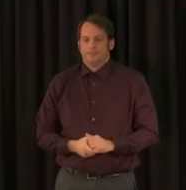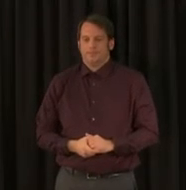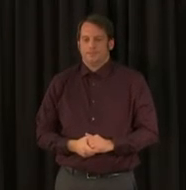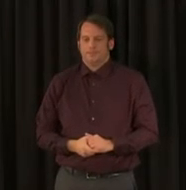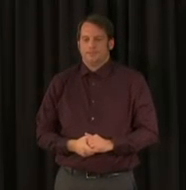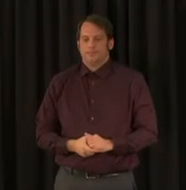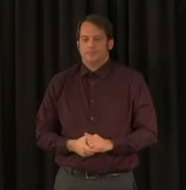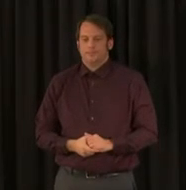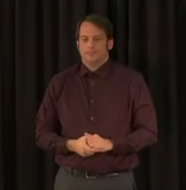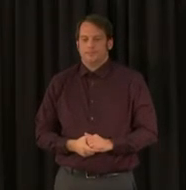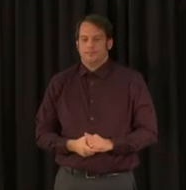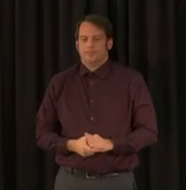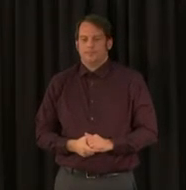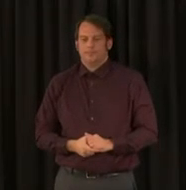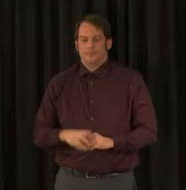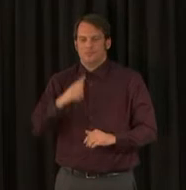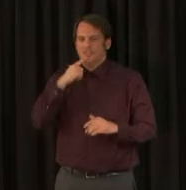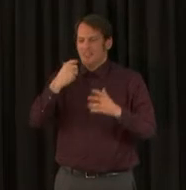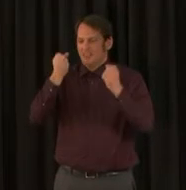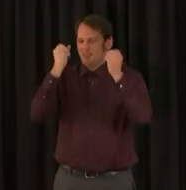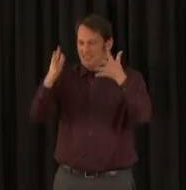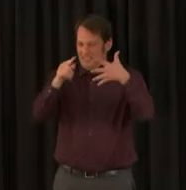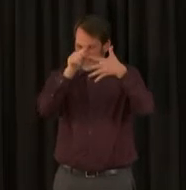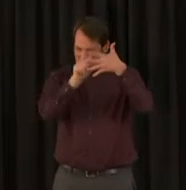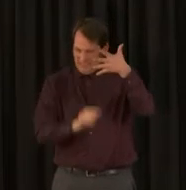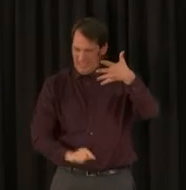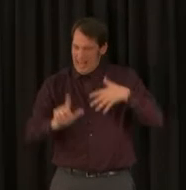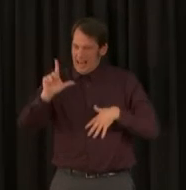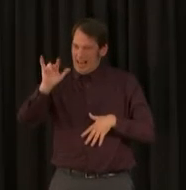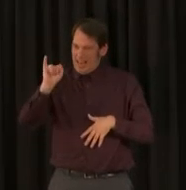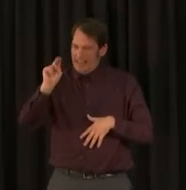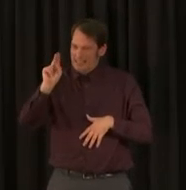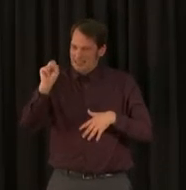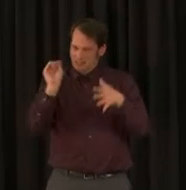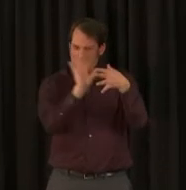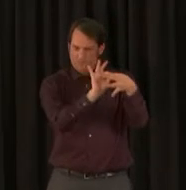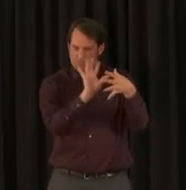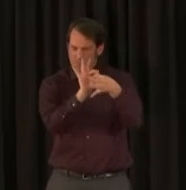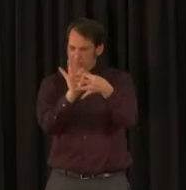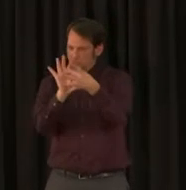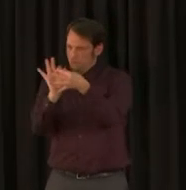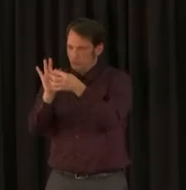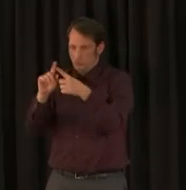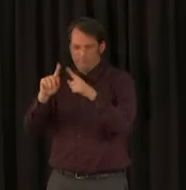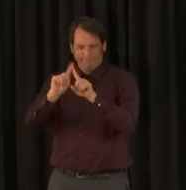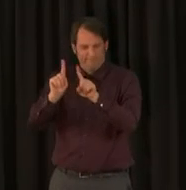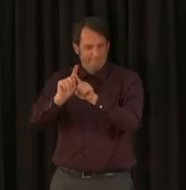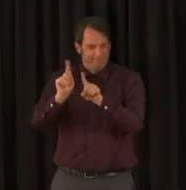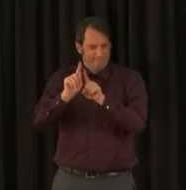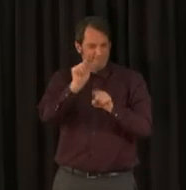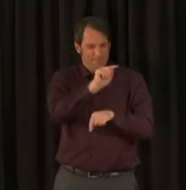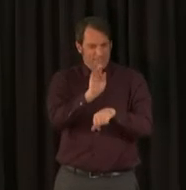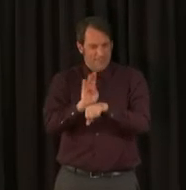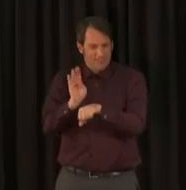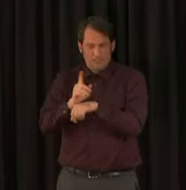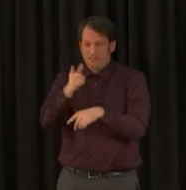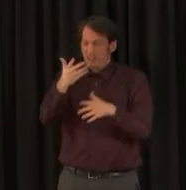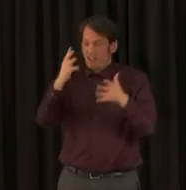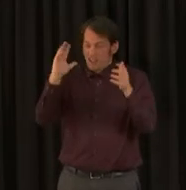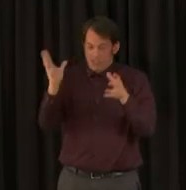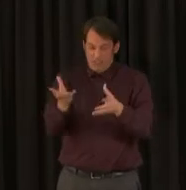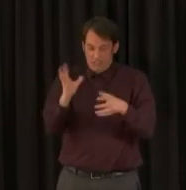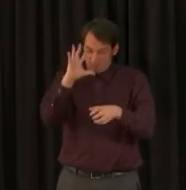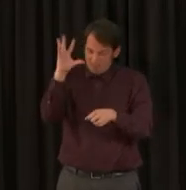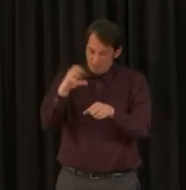links to the SBA website in English and Spanish. We have our own frequently asked questions button to